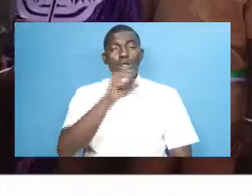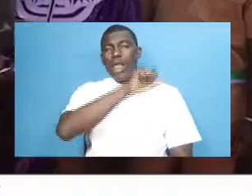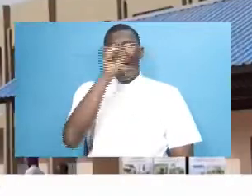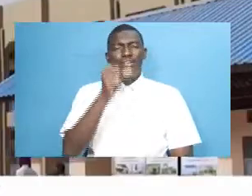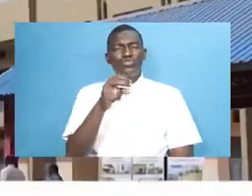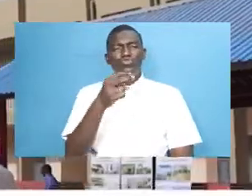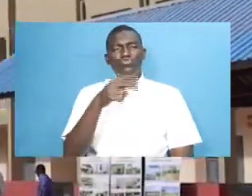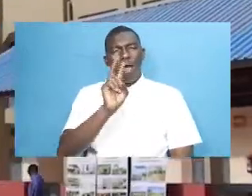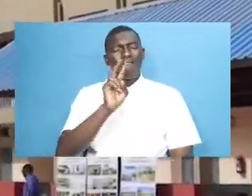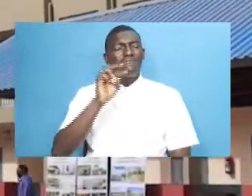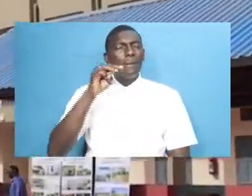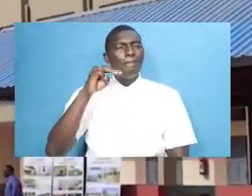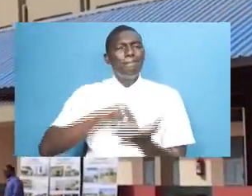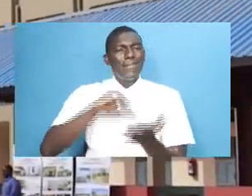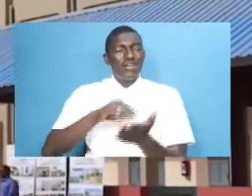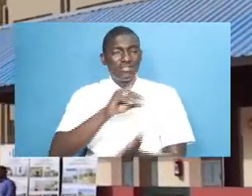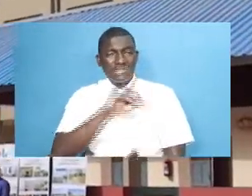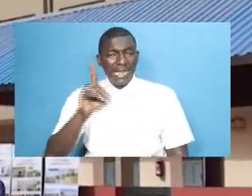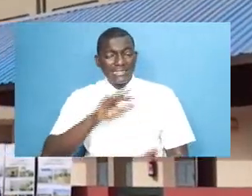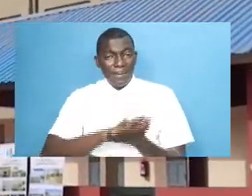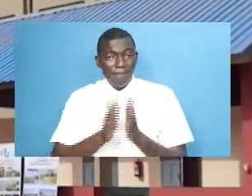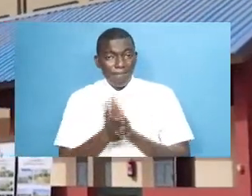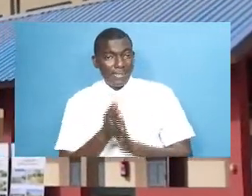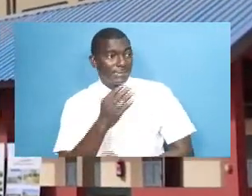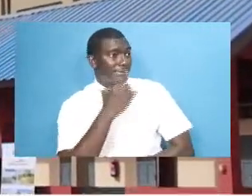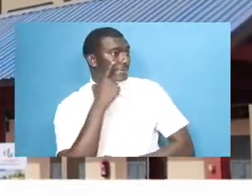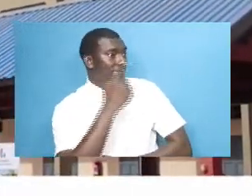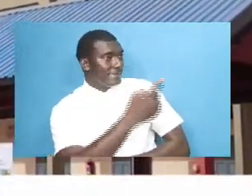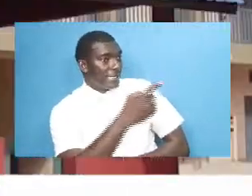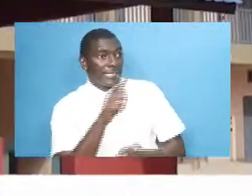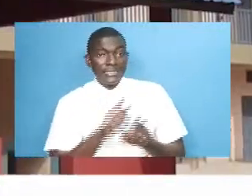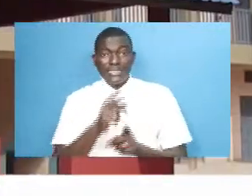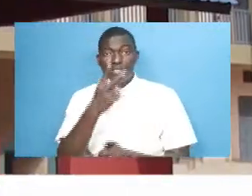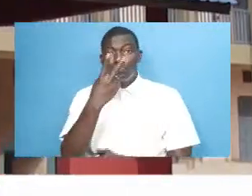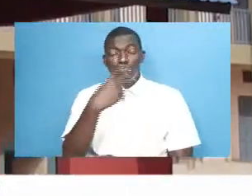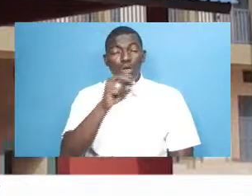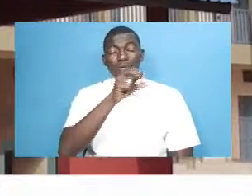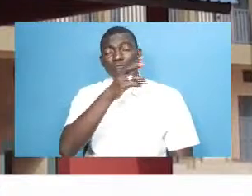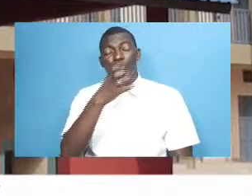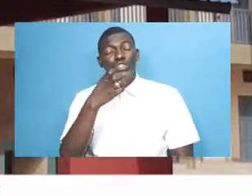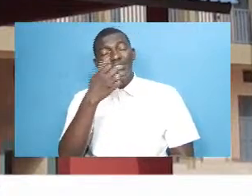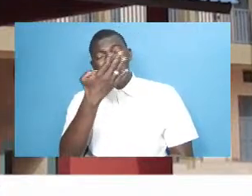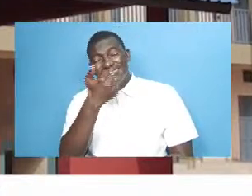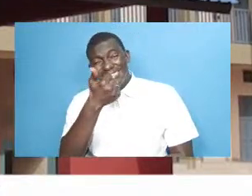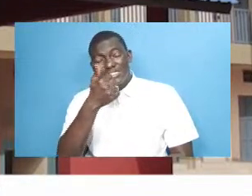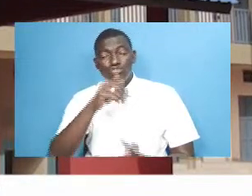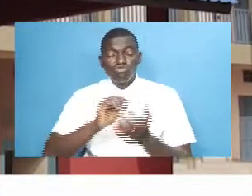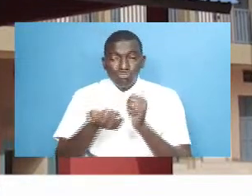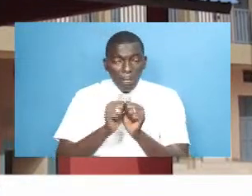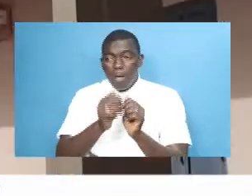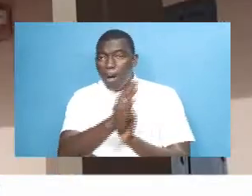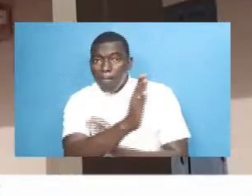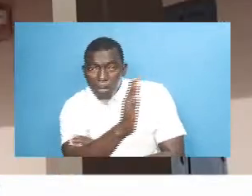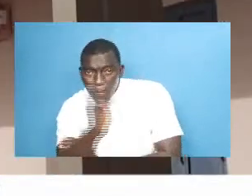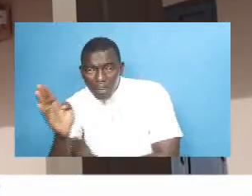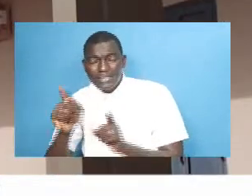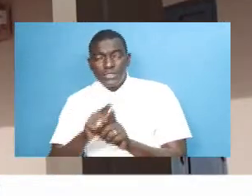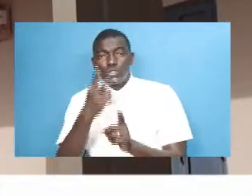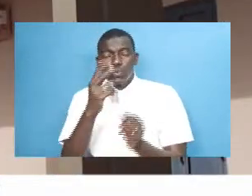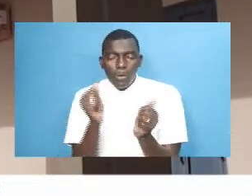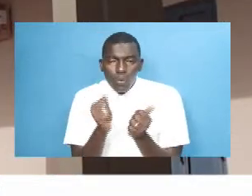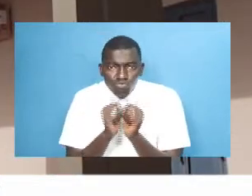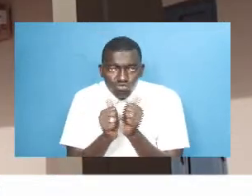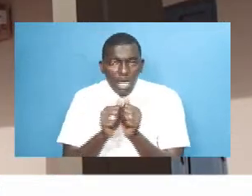million market has 5 blocks, 246 shops, 4 vendor seats, and 2 mini markets, and